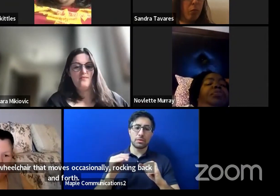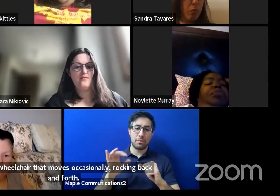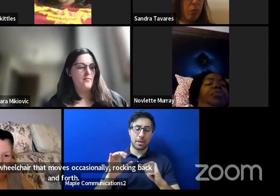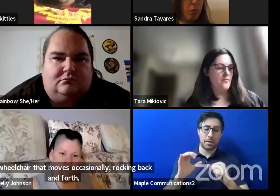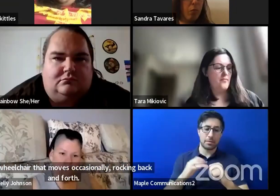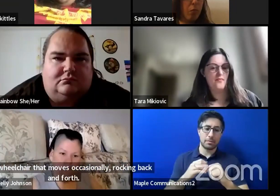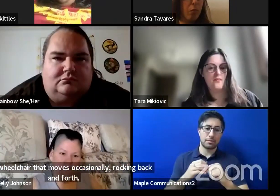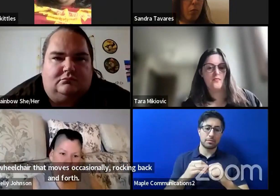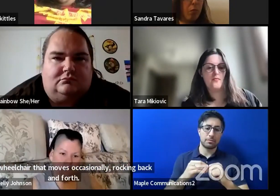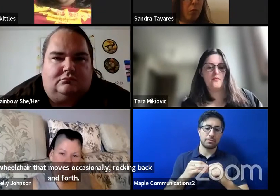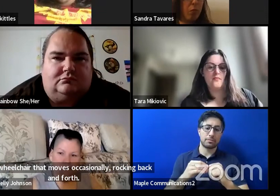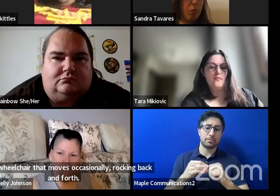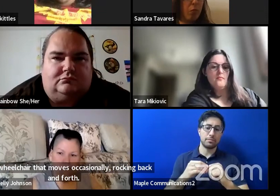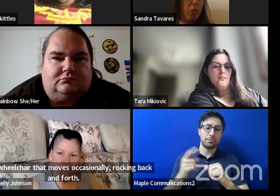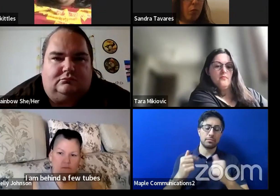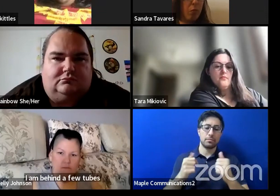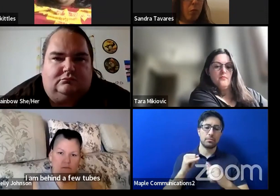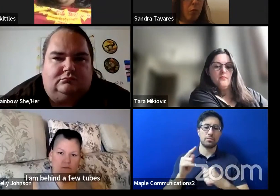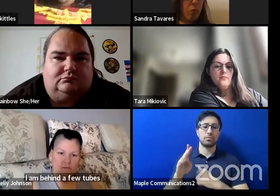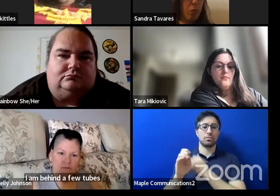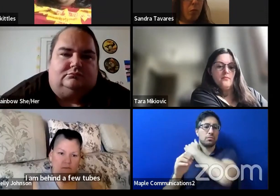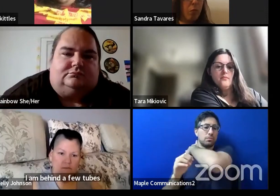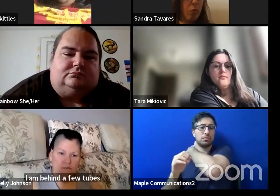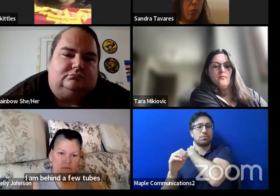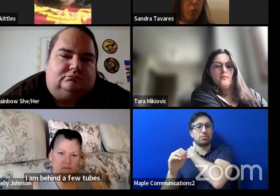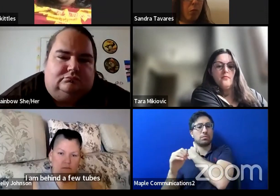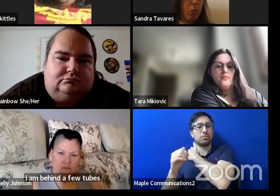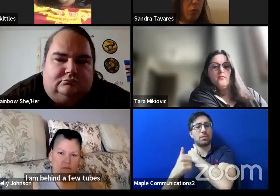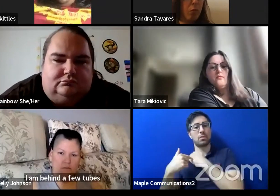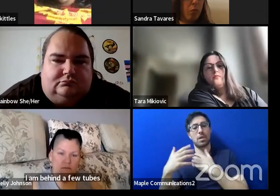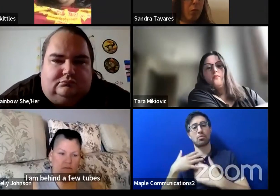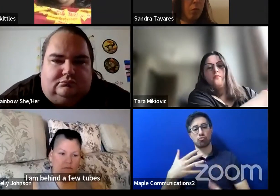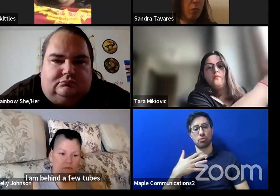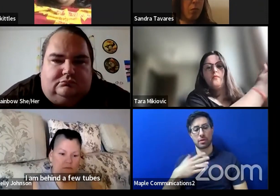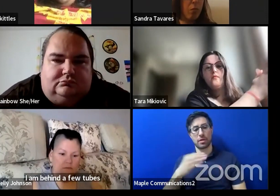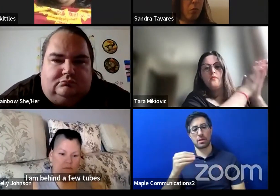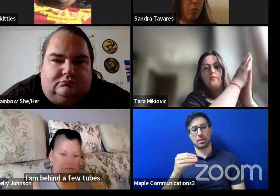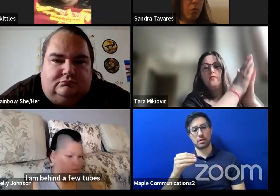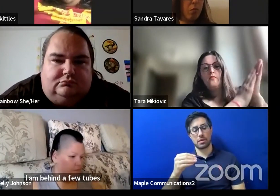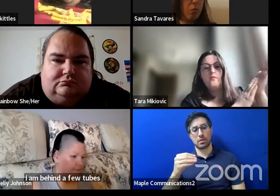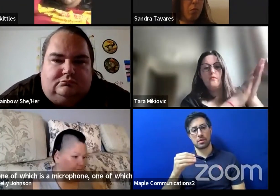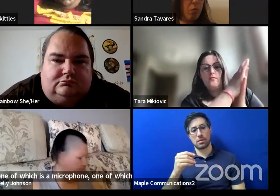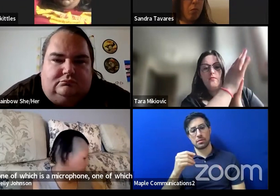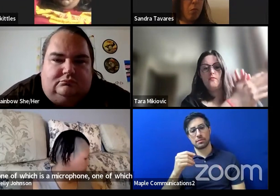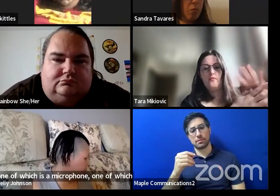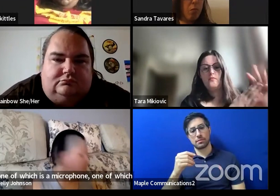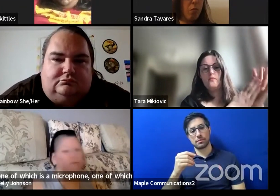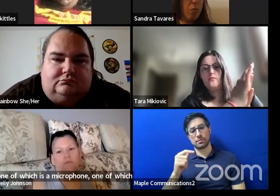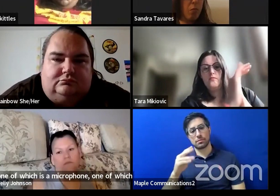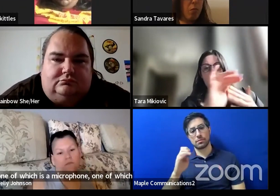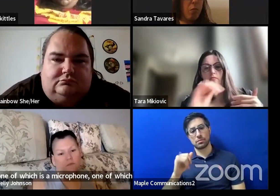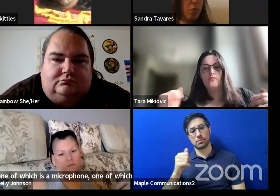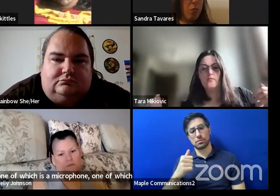microphone, one of which is a tube that helps me to breathe, and one of which is a tube that helps